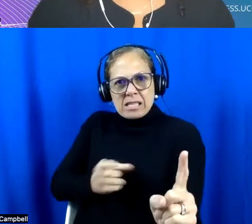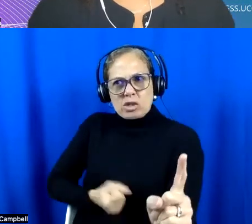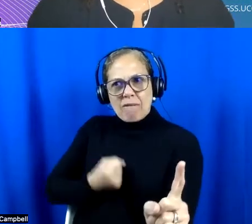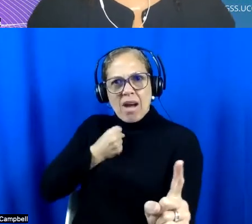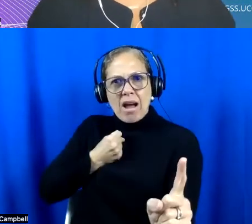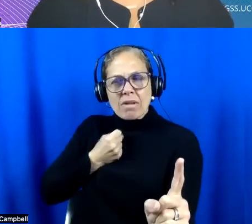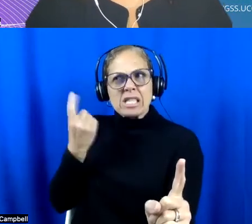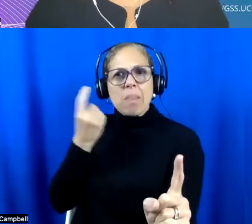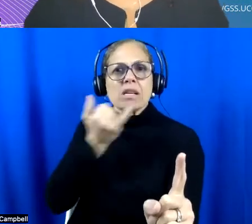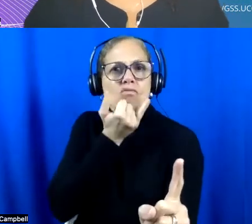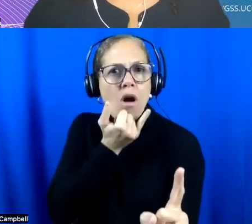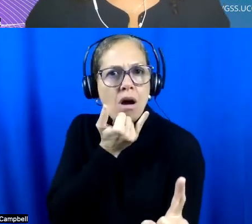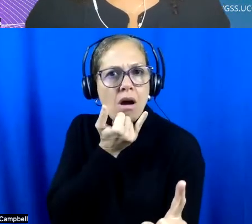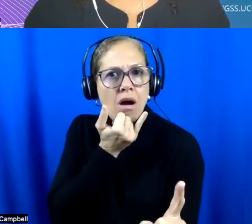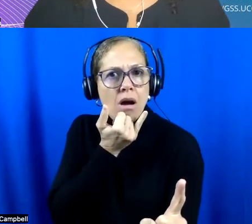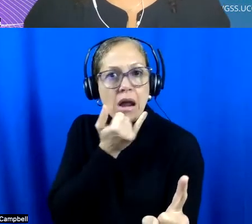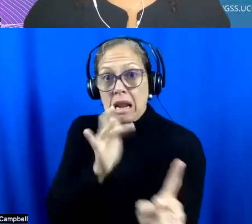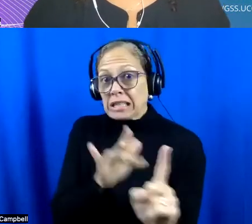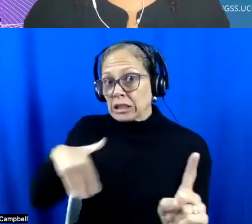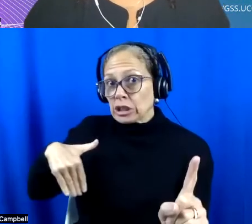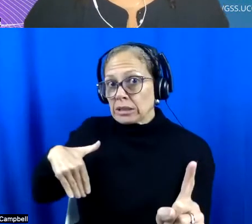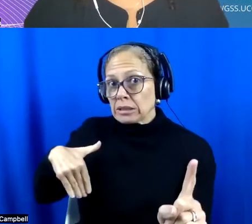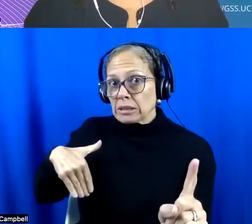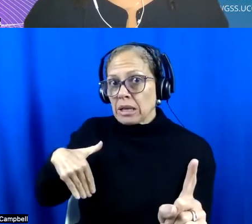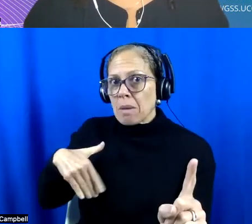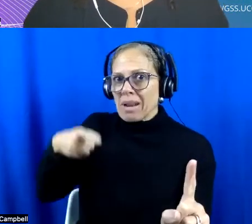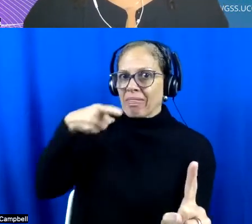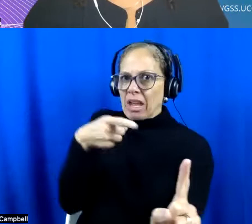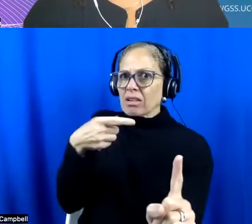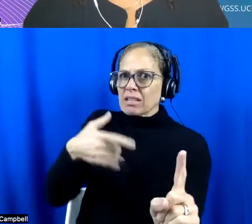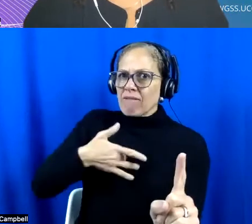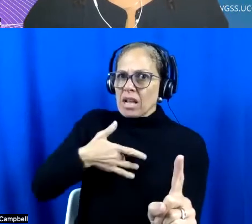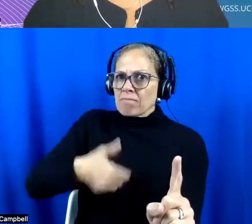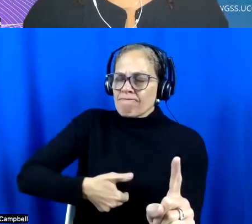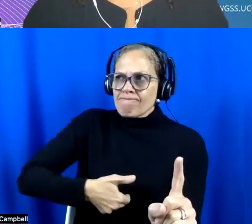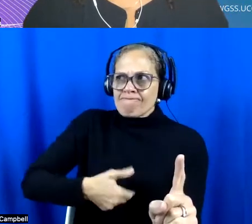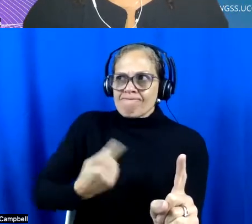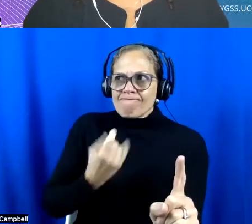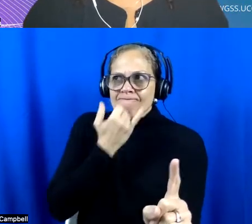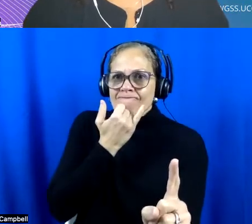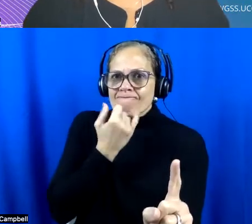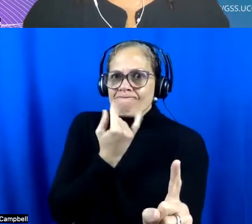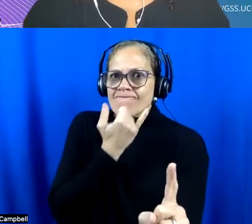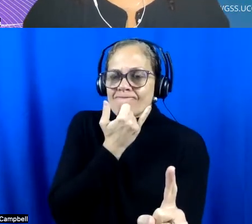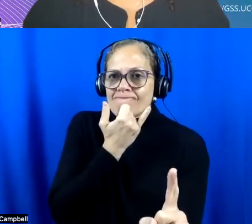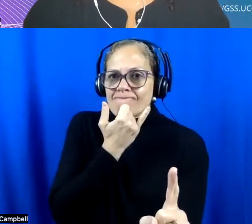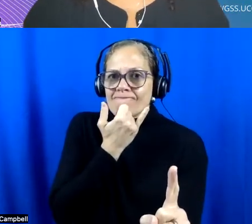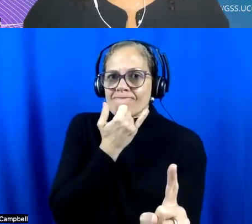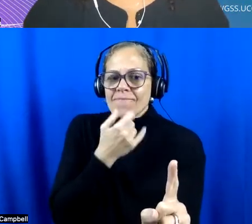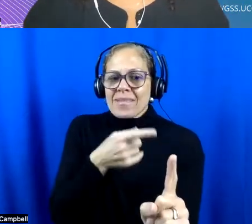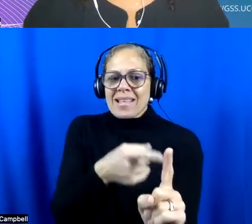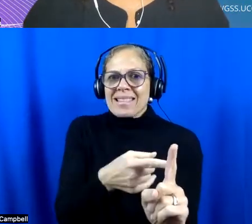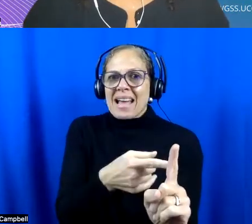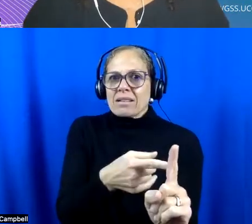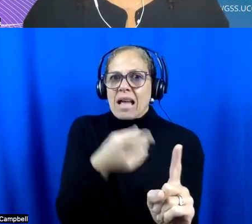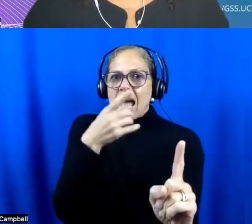wrong without even being touched were there, right? And, you know, that gets taken away and shattered.